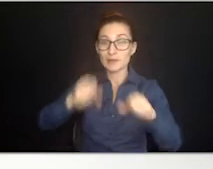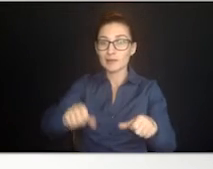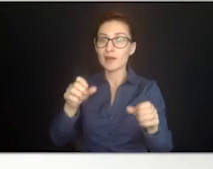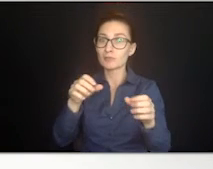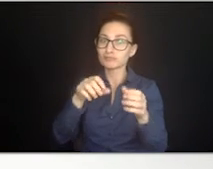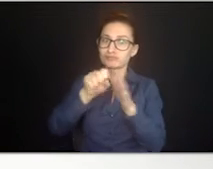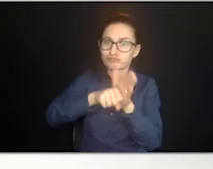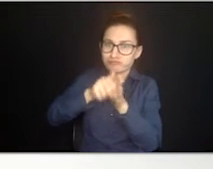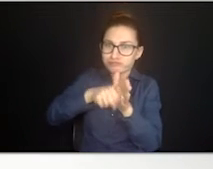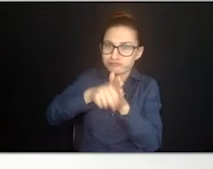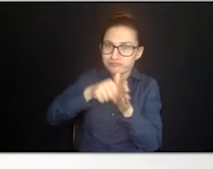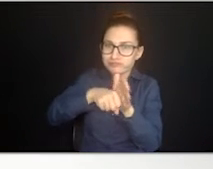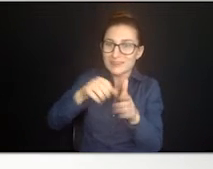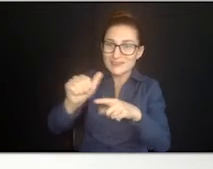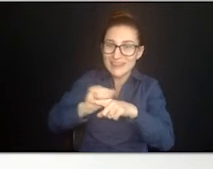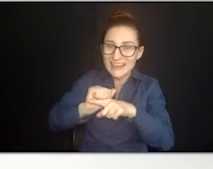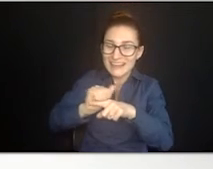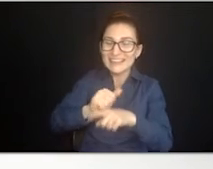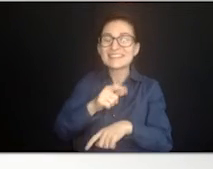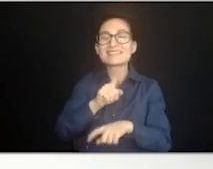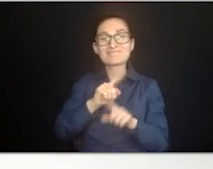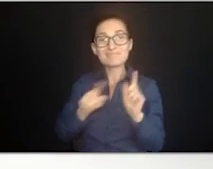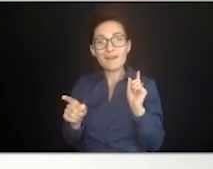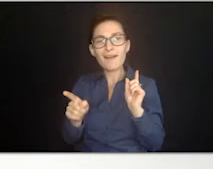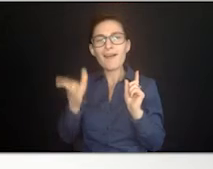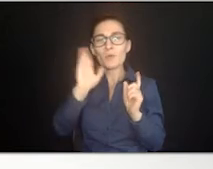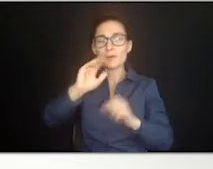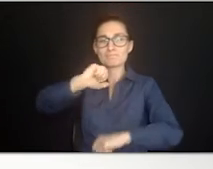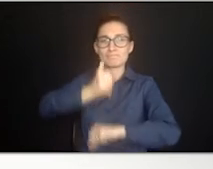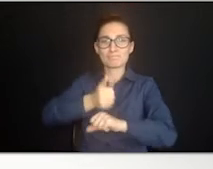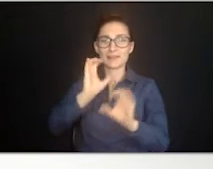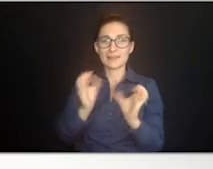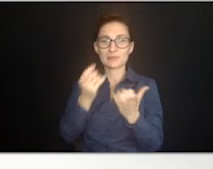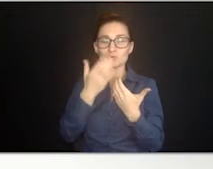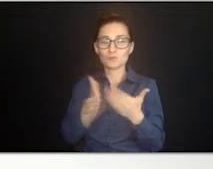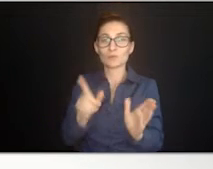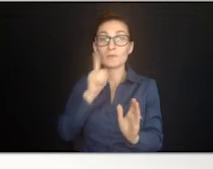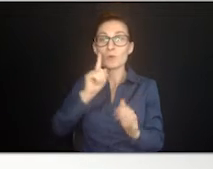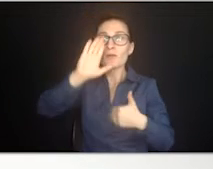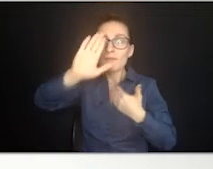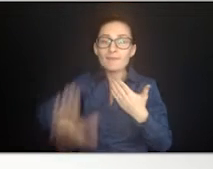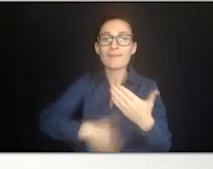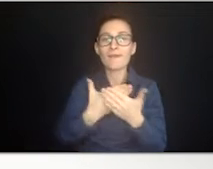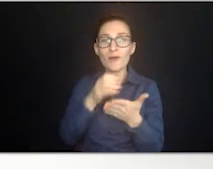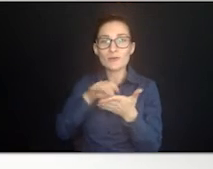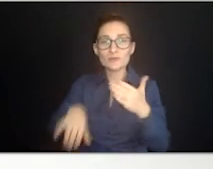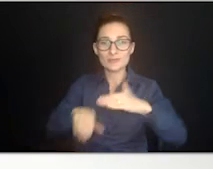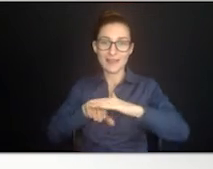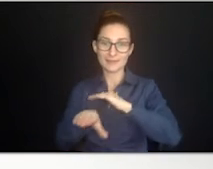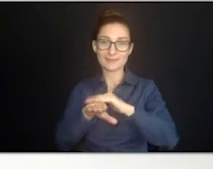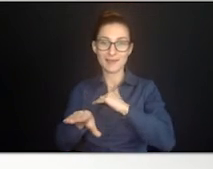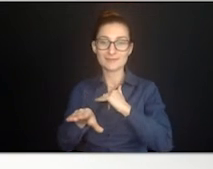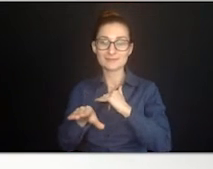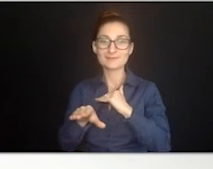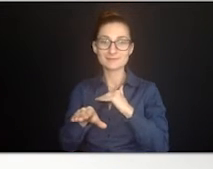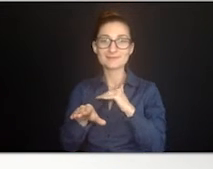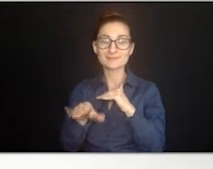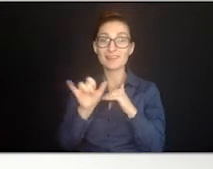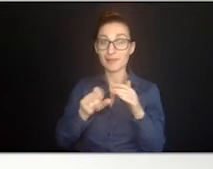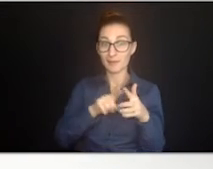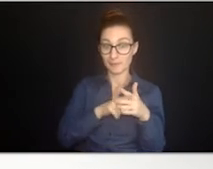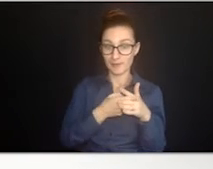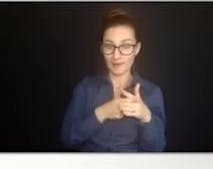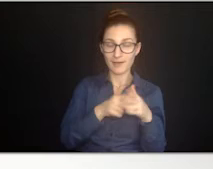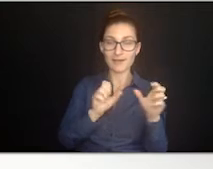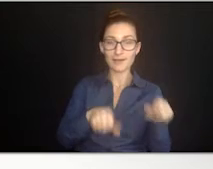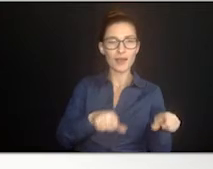for learning. But it essentially sets up the classroom so that students can access the learning at the beginning from multiple